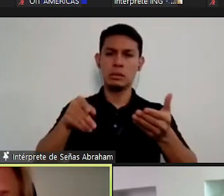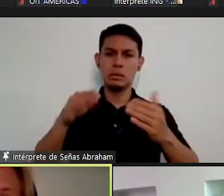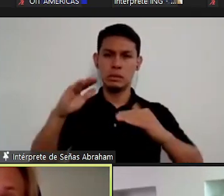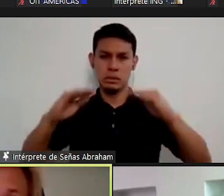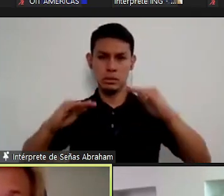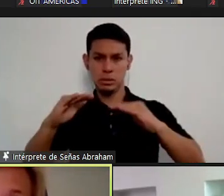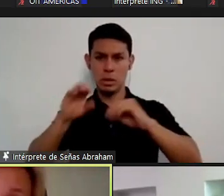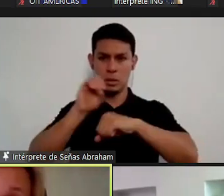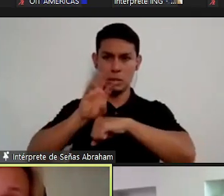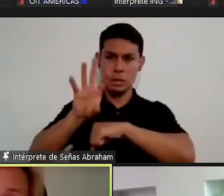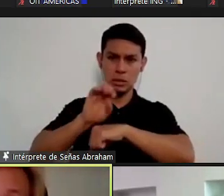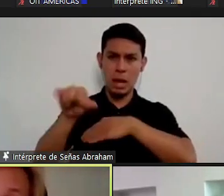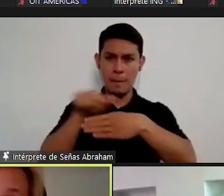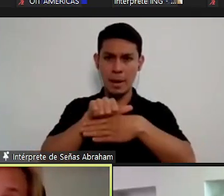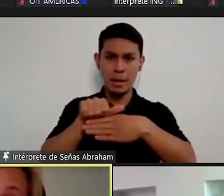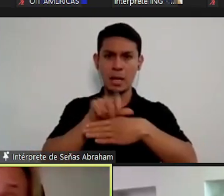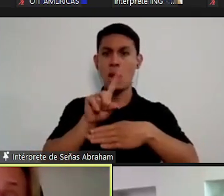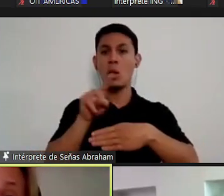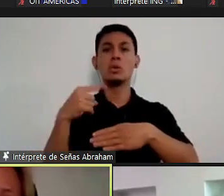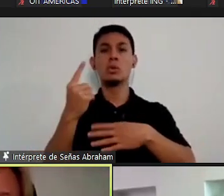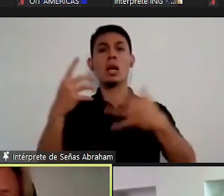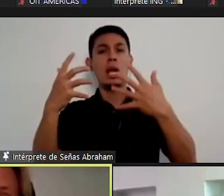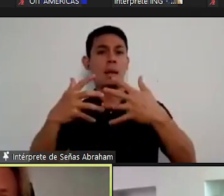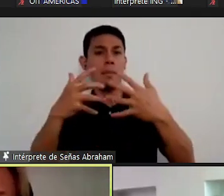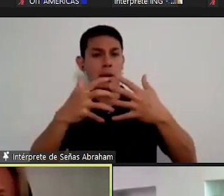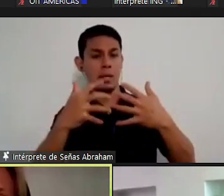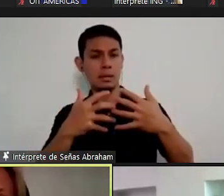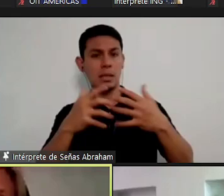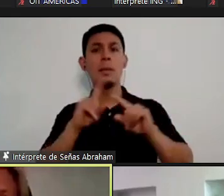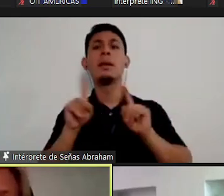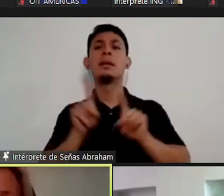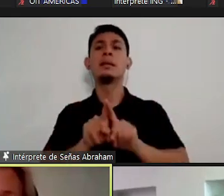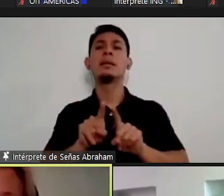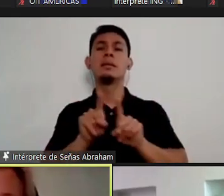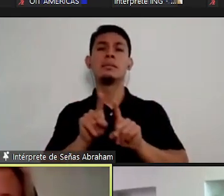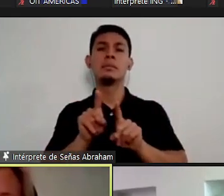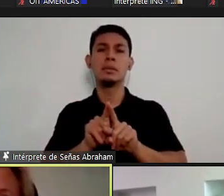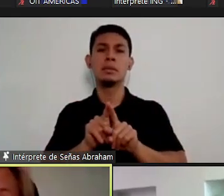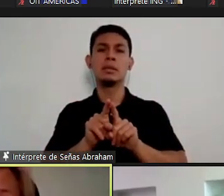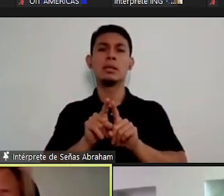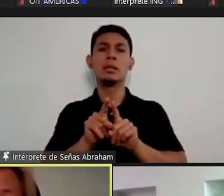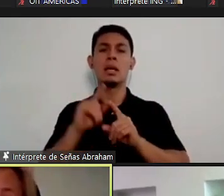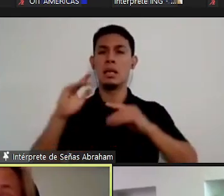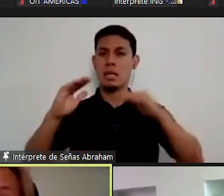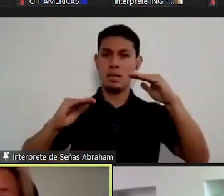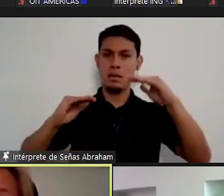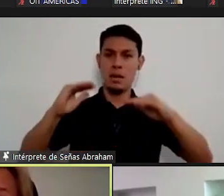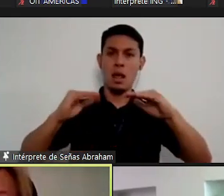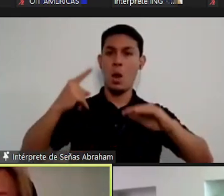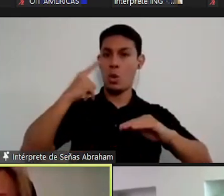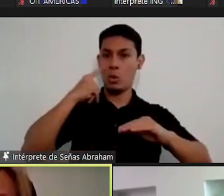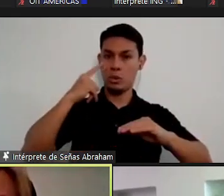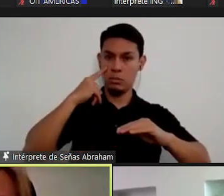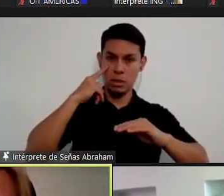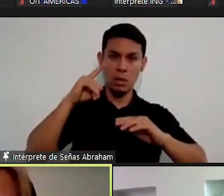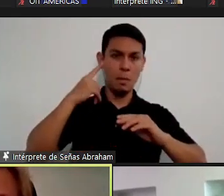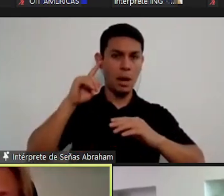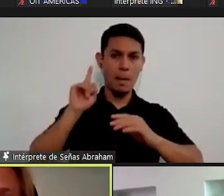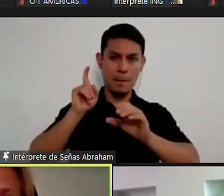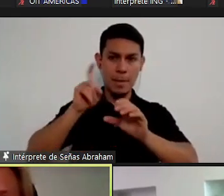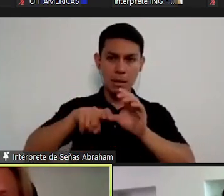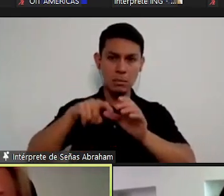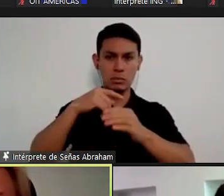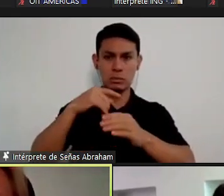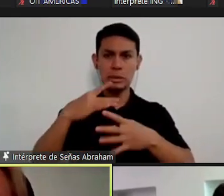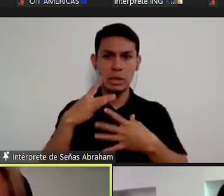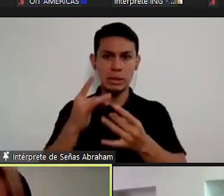tool standards and practical orientation not just with the business sector but also with a leveling technology and all